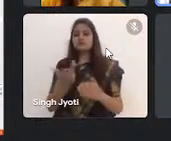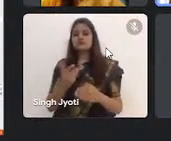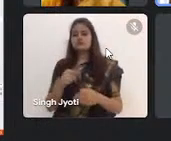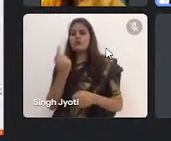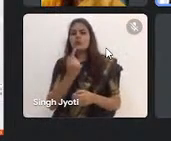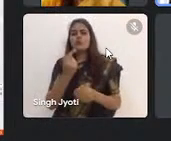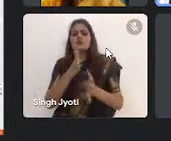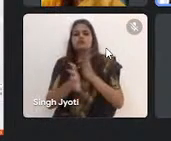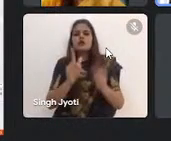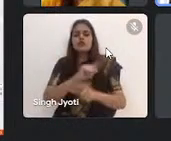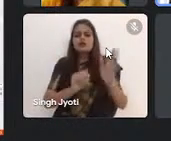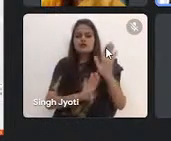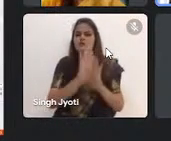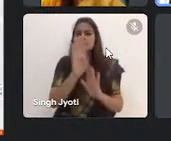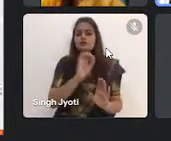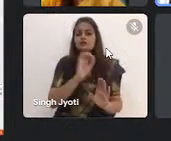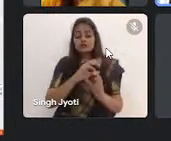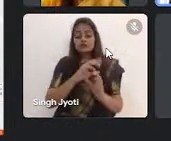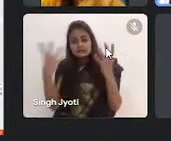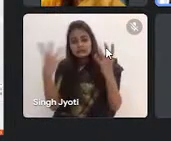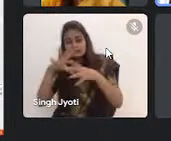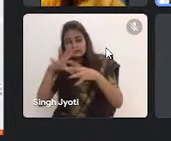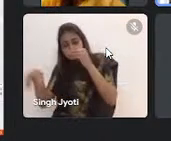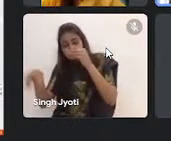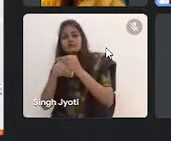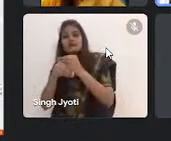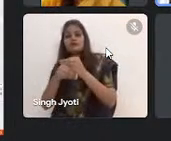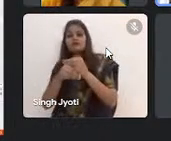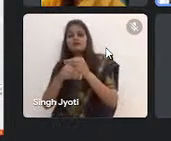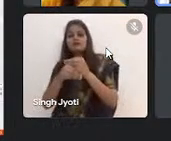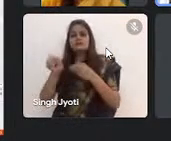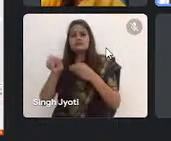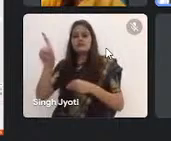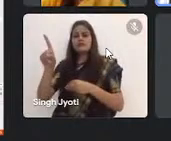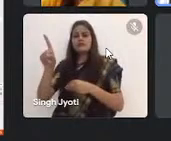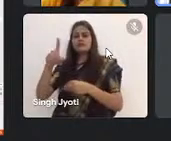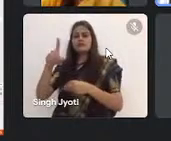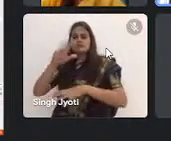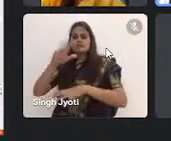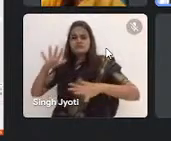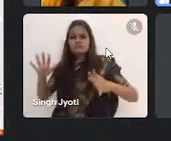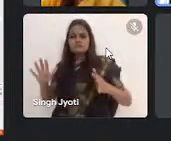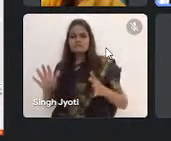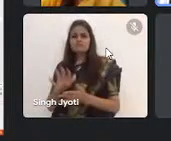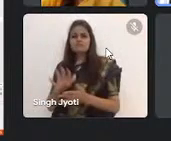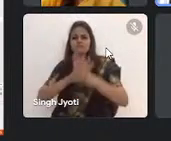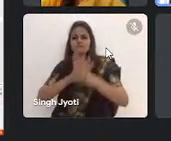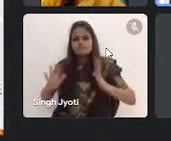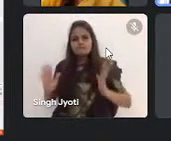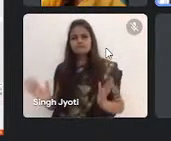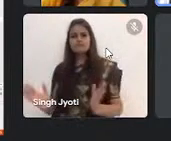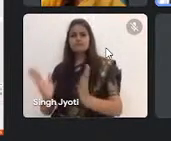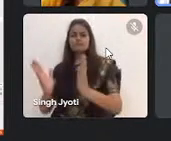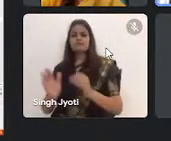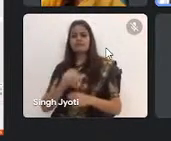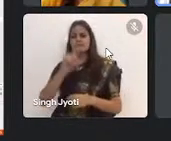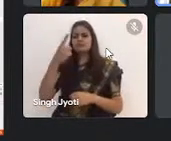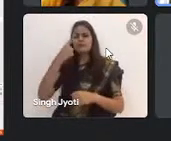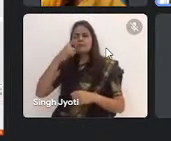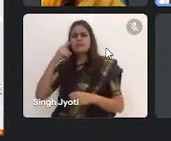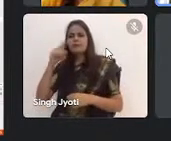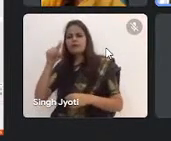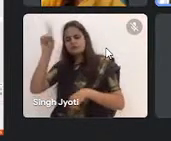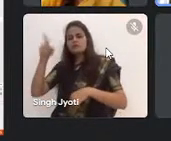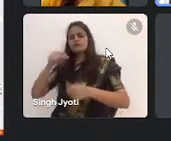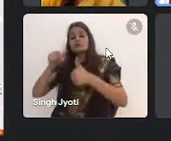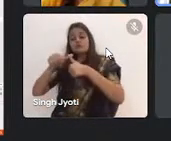reducing visibility of oral actions. So parents are often advised not to let the child gesture or